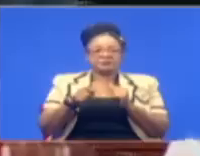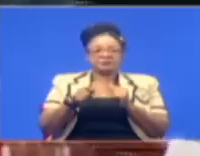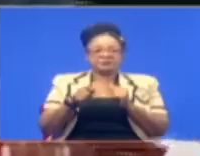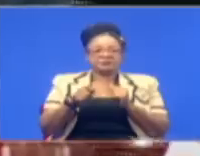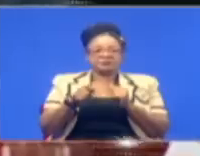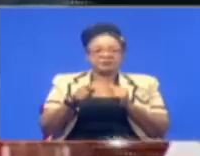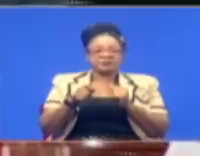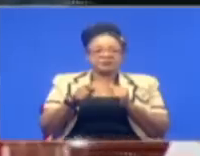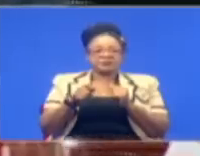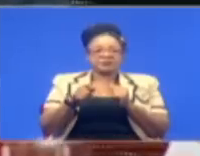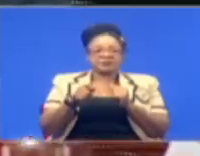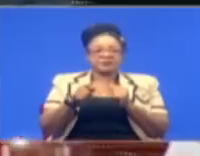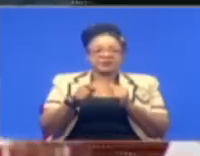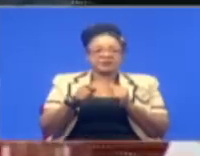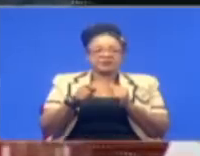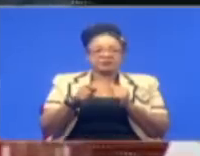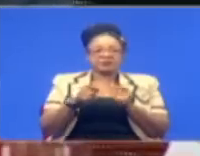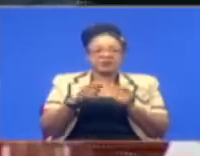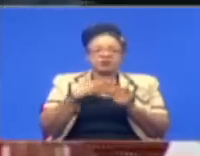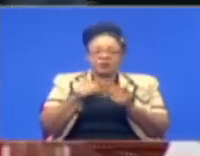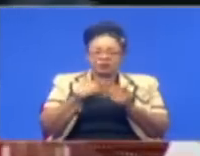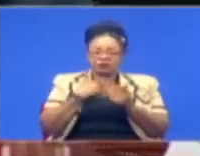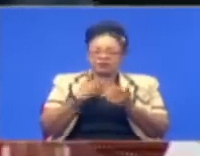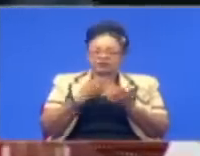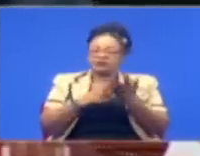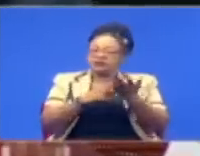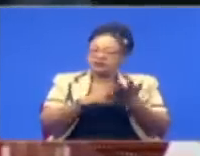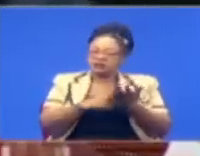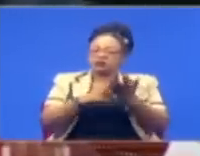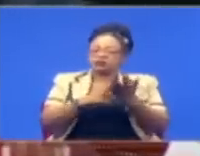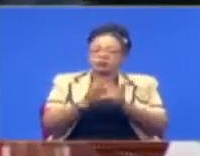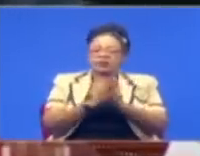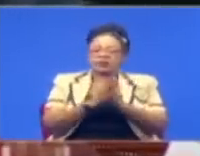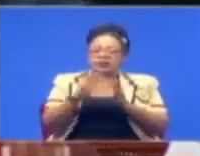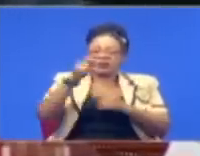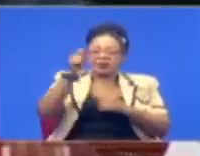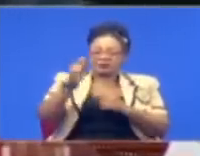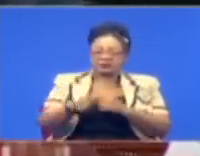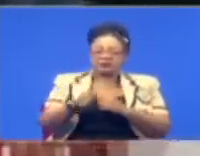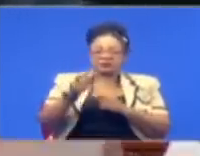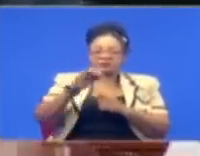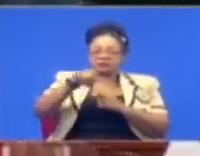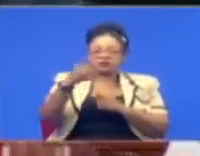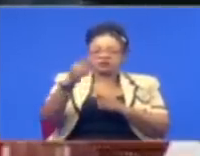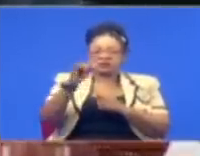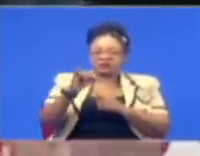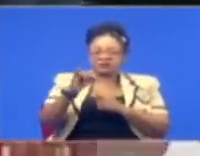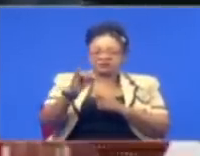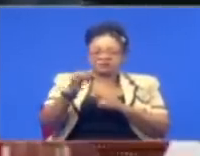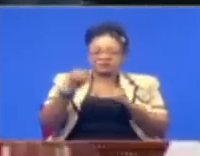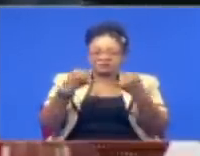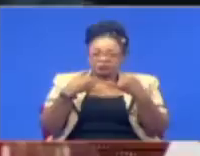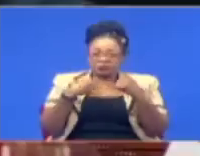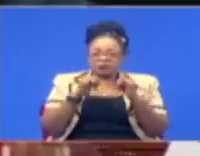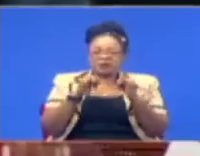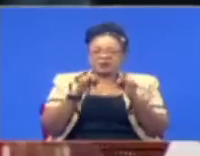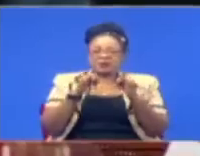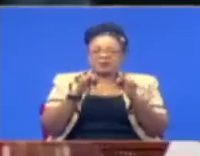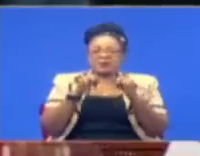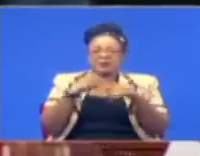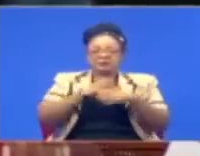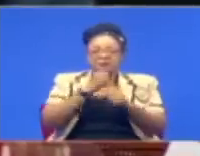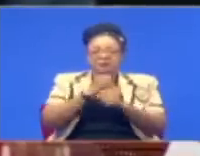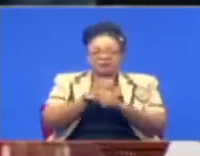to have discussions with judges at JTI and to see that really by